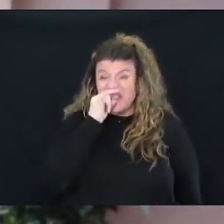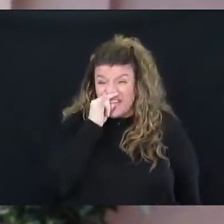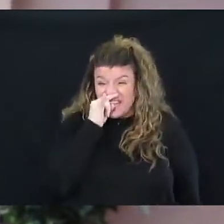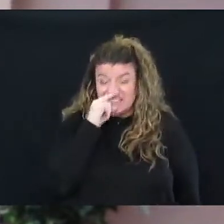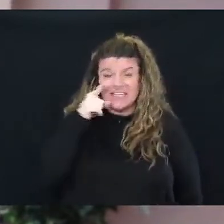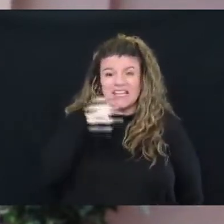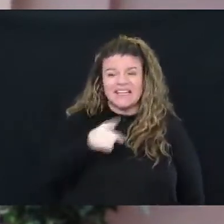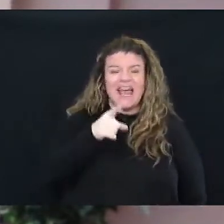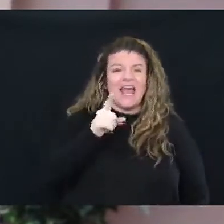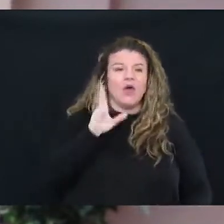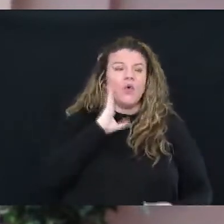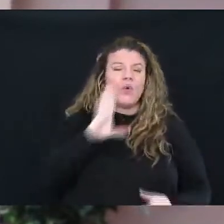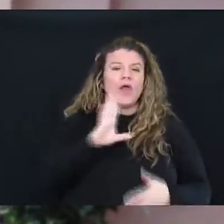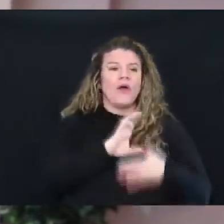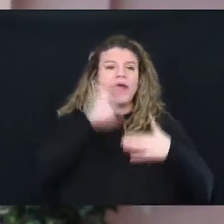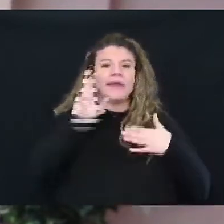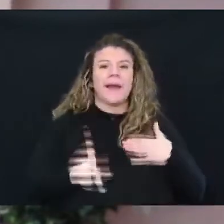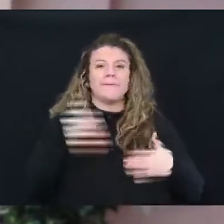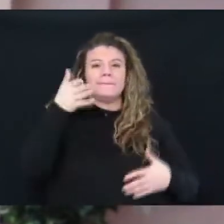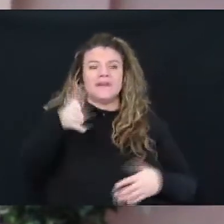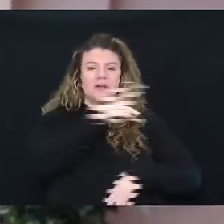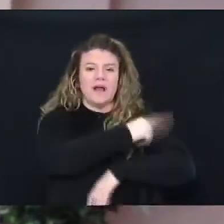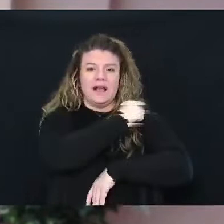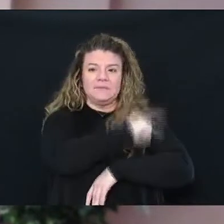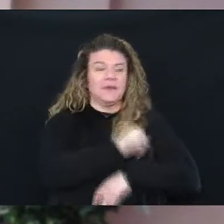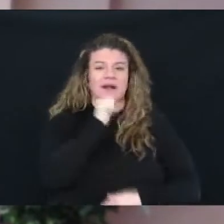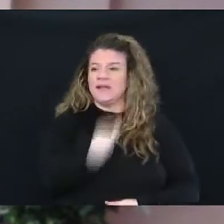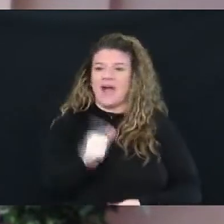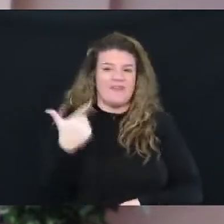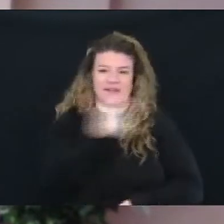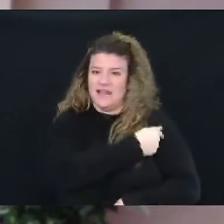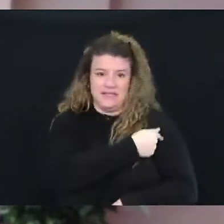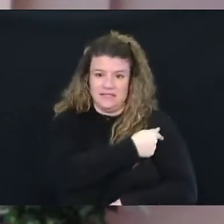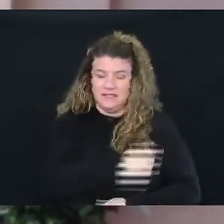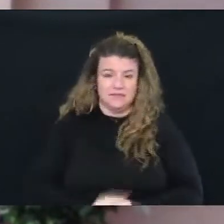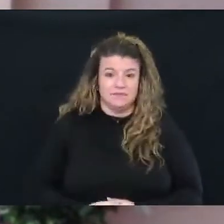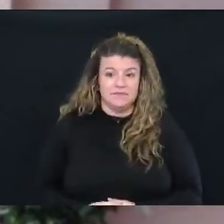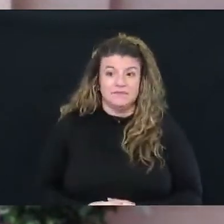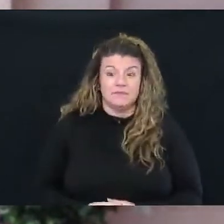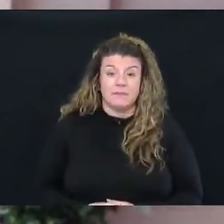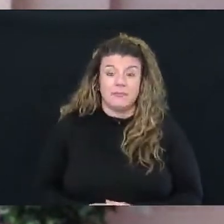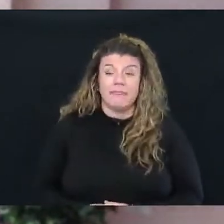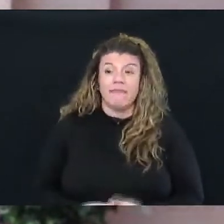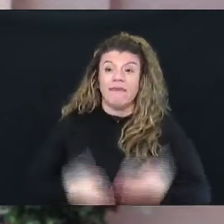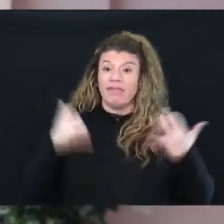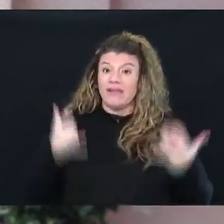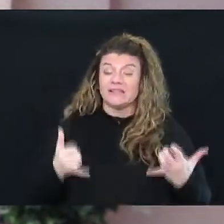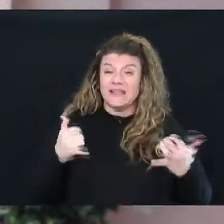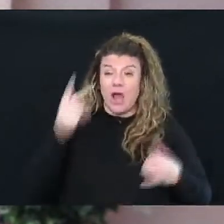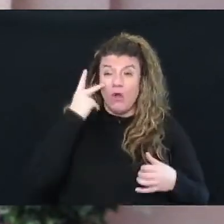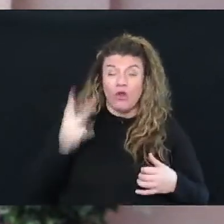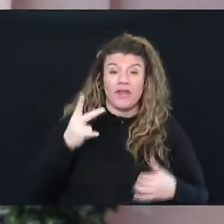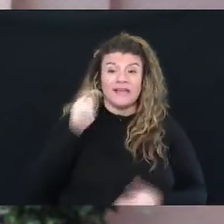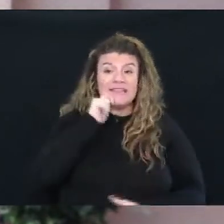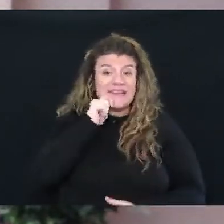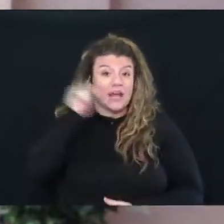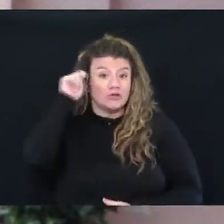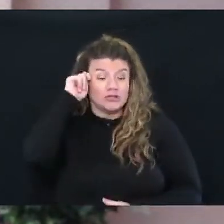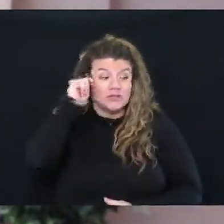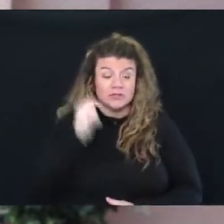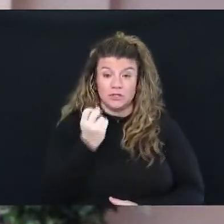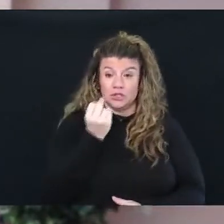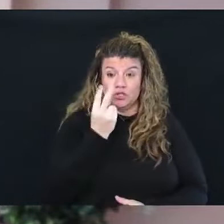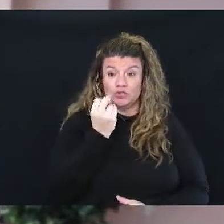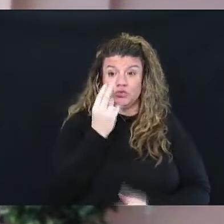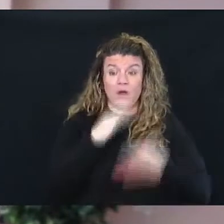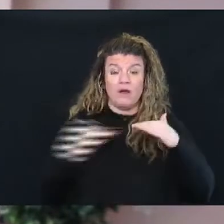up in the hospital are unvaccinated. And this is now looking at teenagers, 12 to